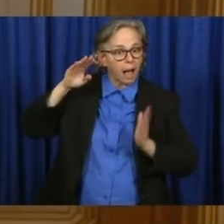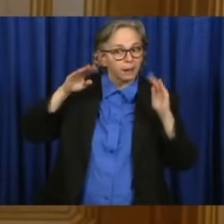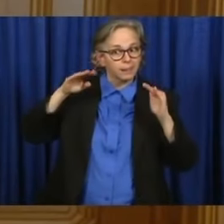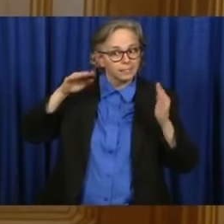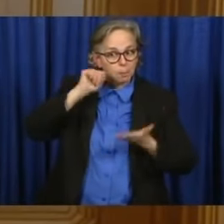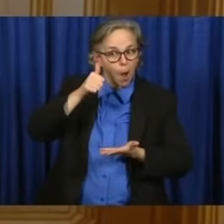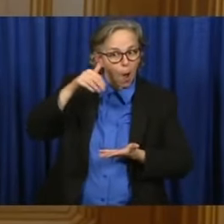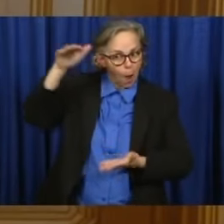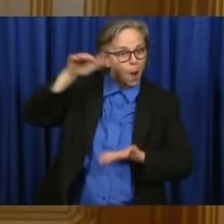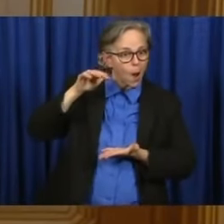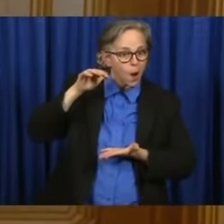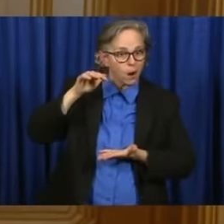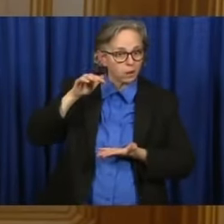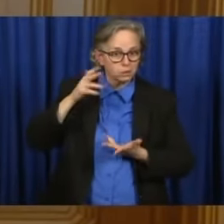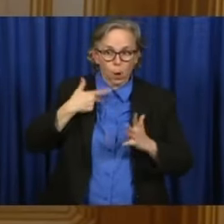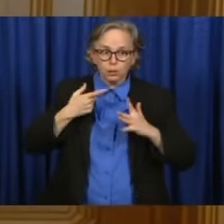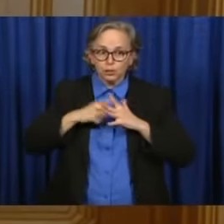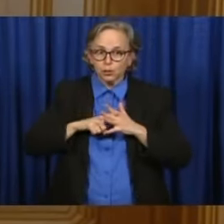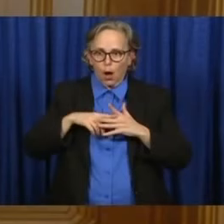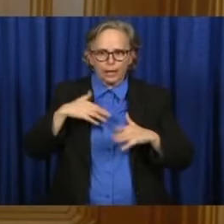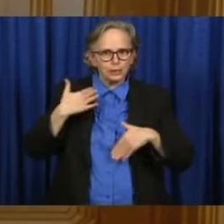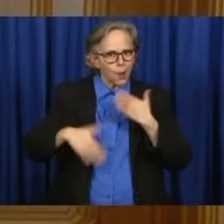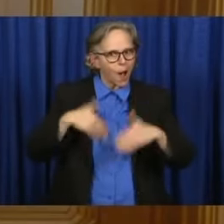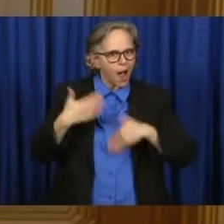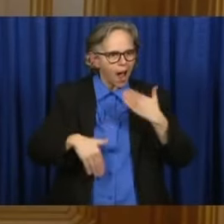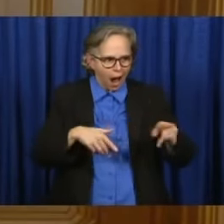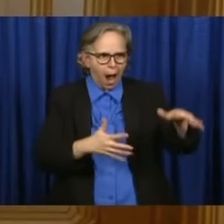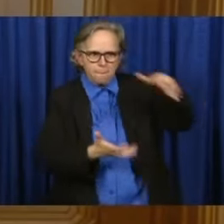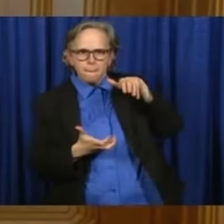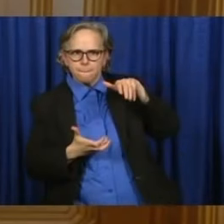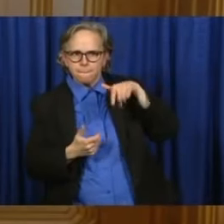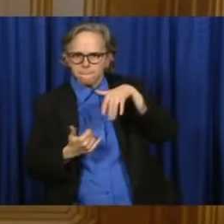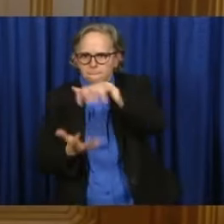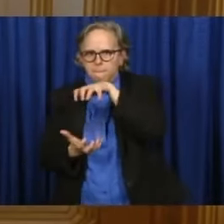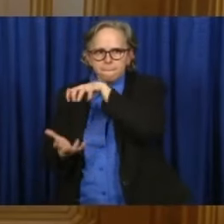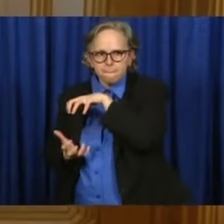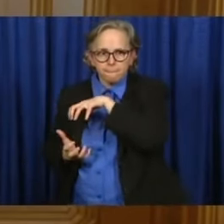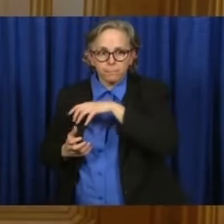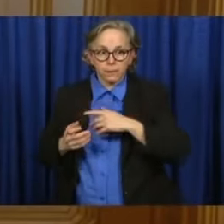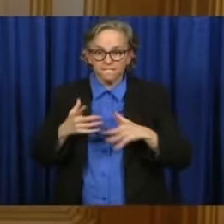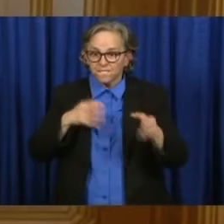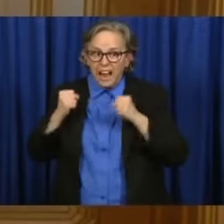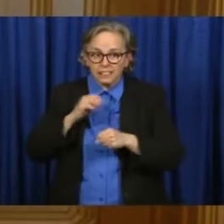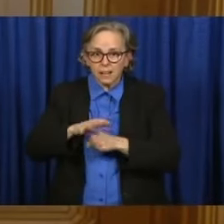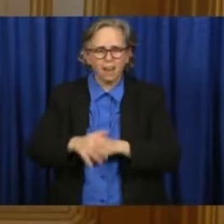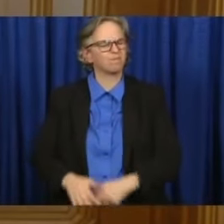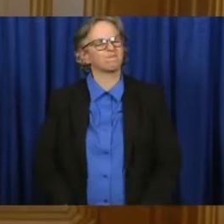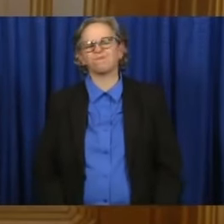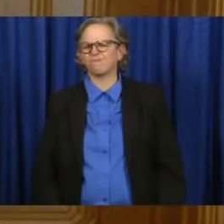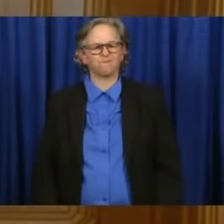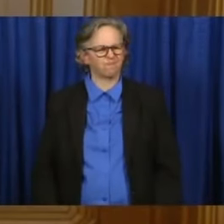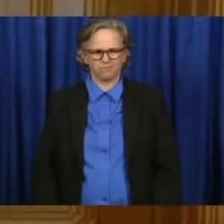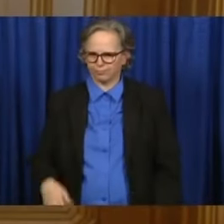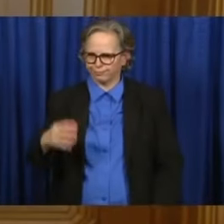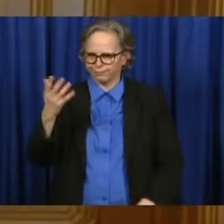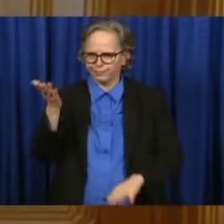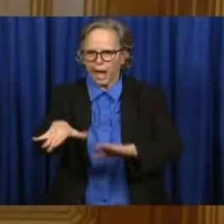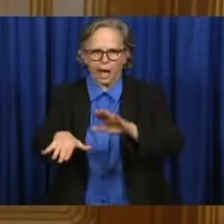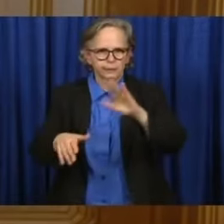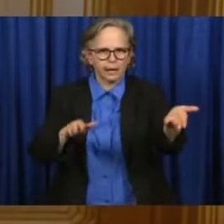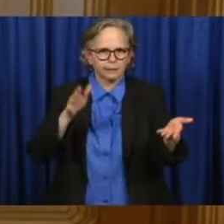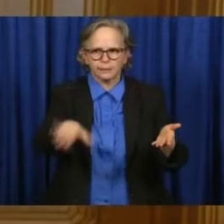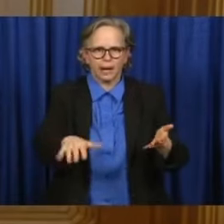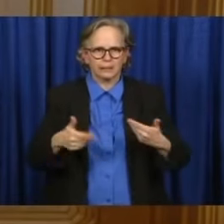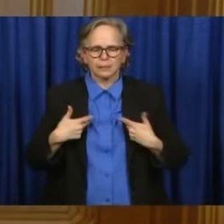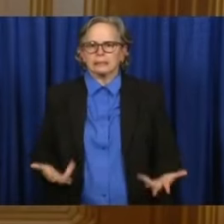So we're starting to see those things come in. Are they coming in fast enough? No, they're not coming in fast enough. Again,